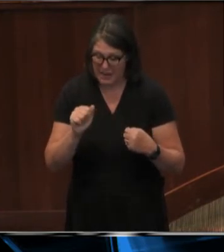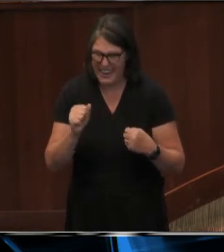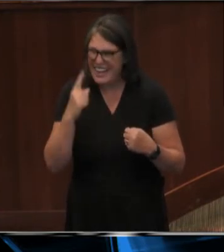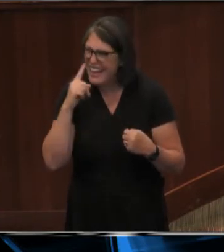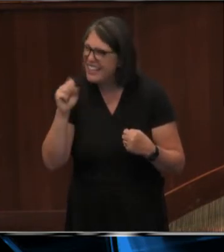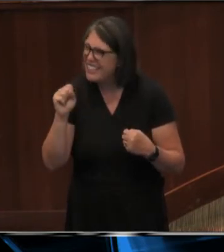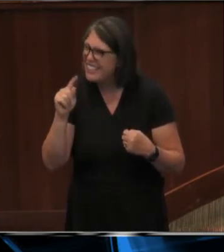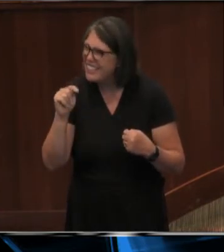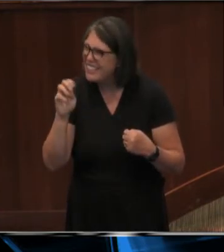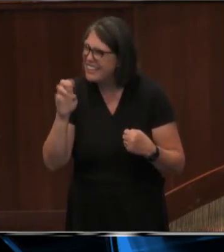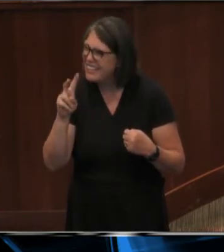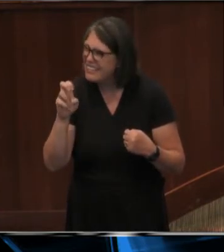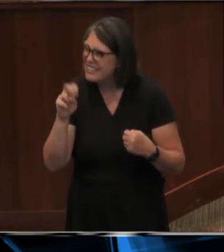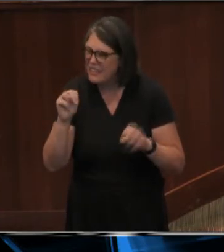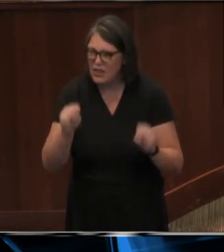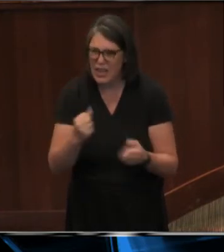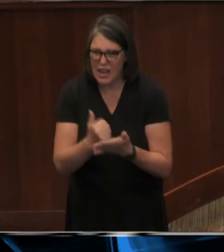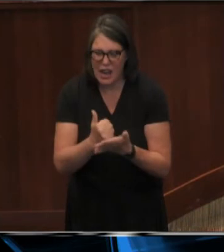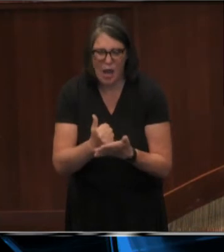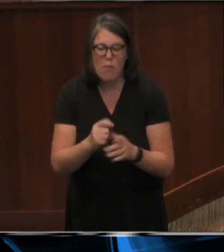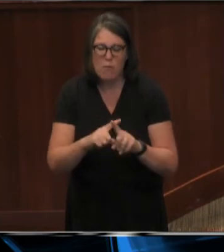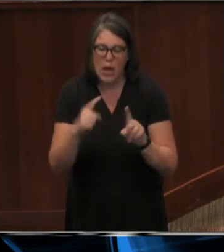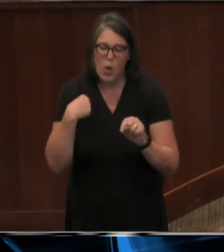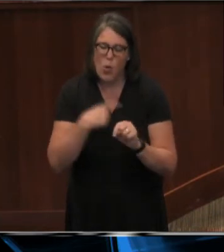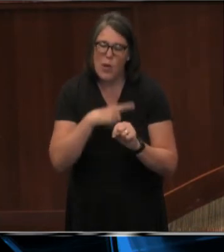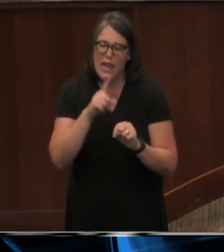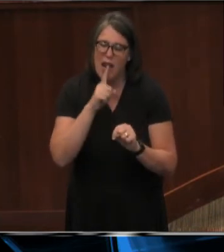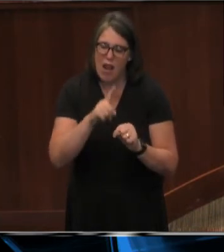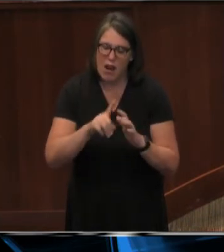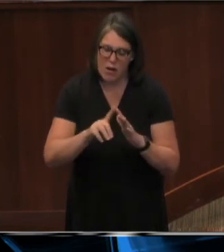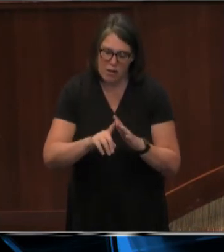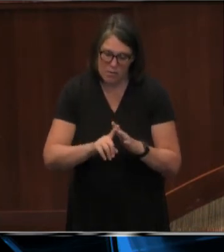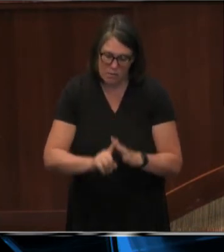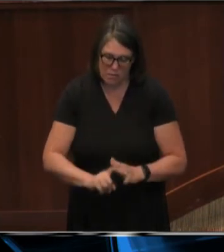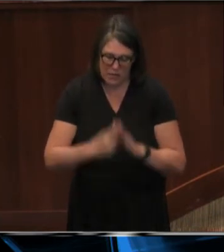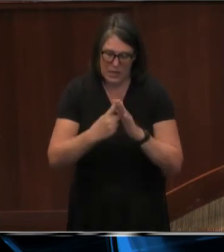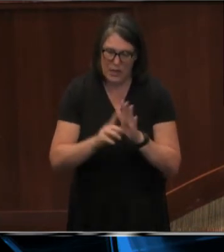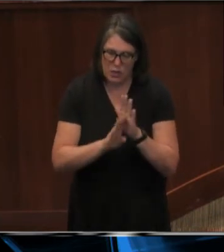be able to help us with some of this, but we're beginning to develop